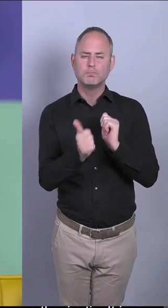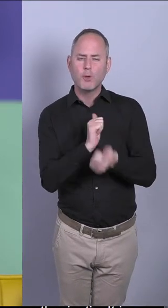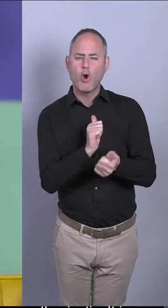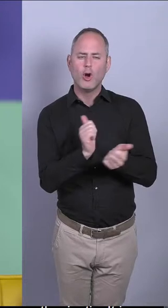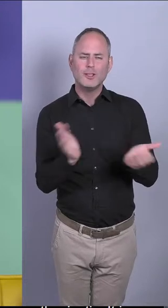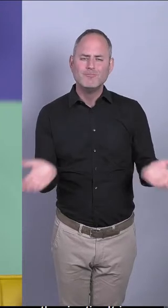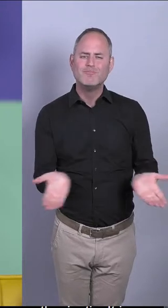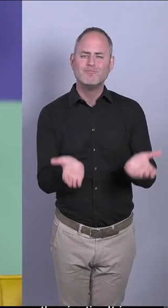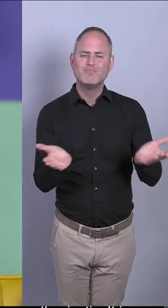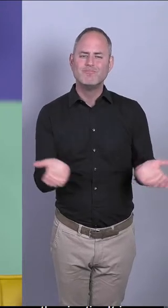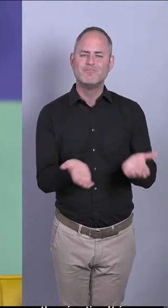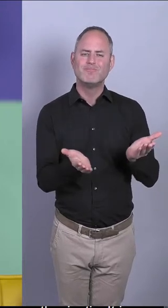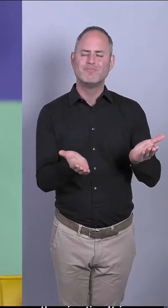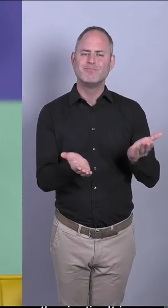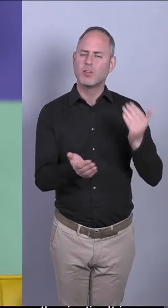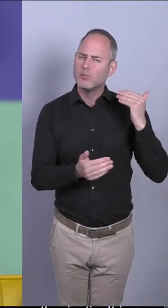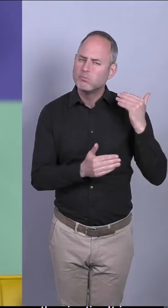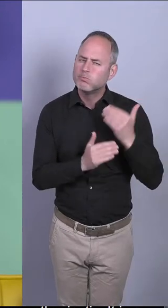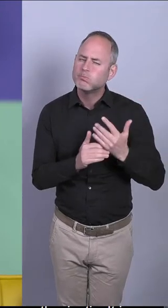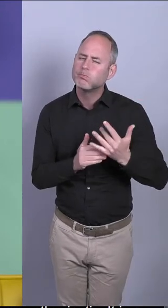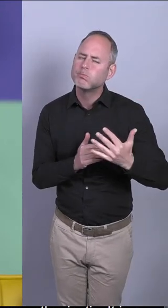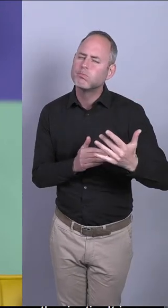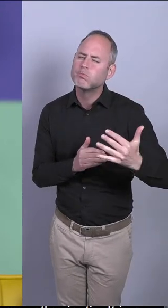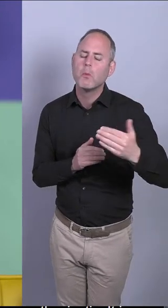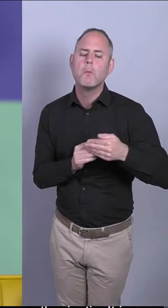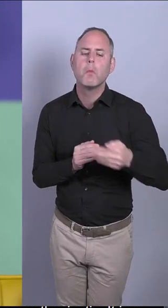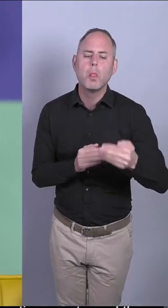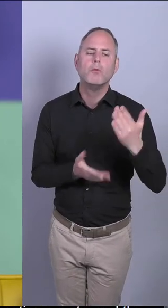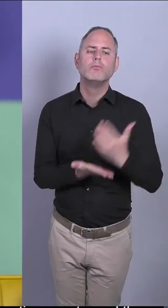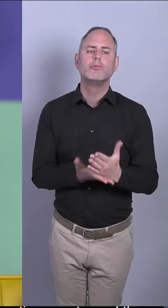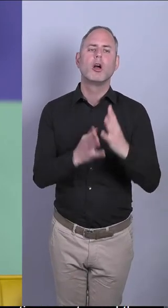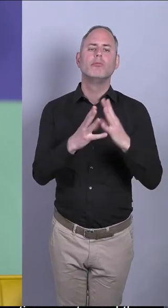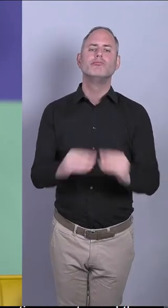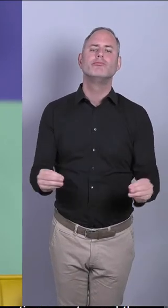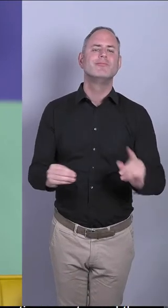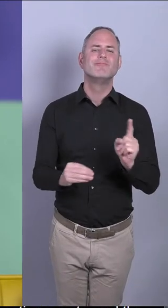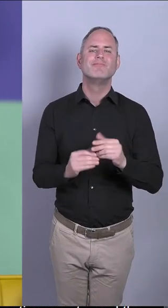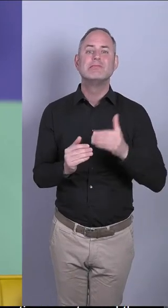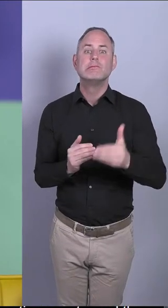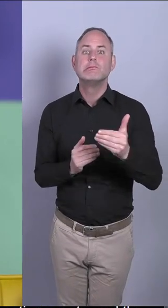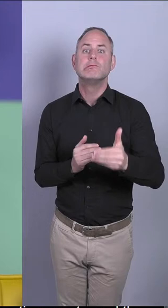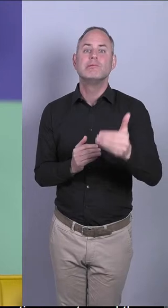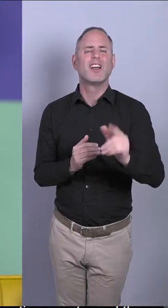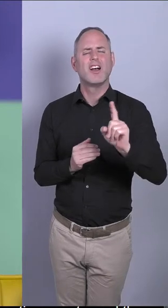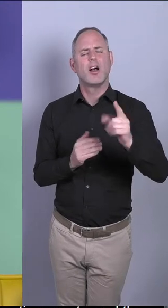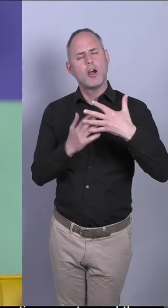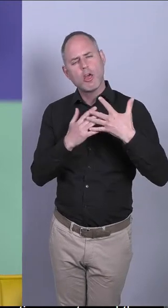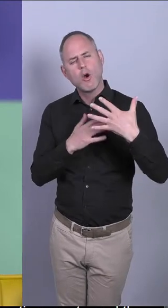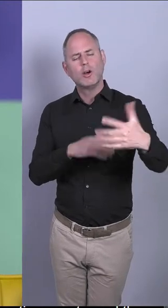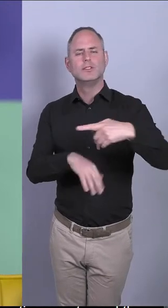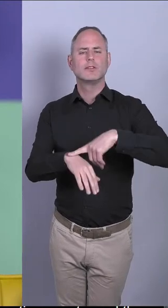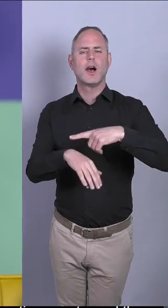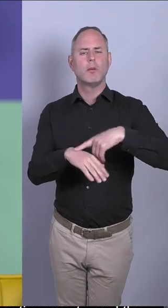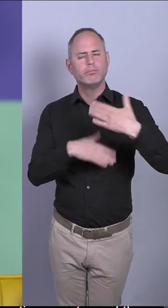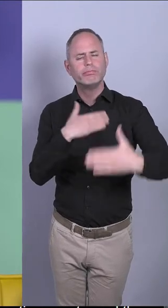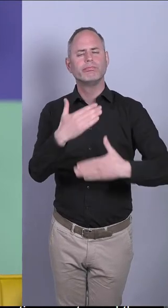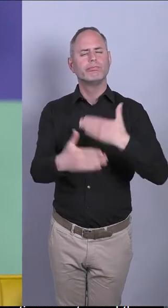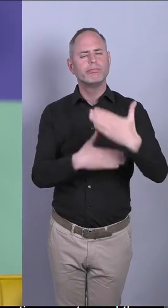to keep working for the World Games in the long term, and not only during